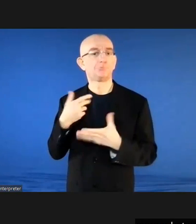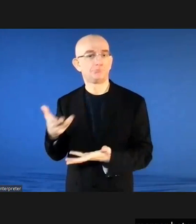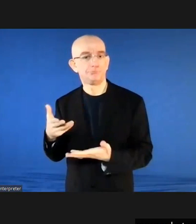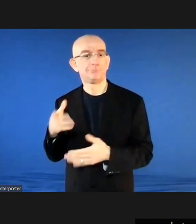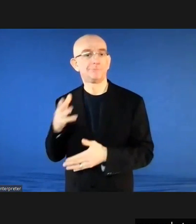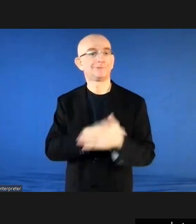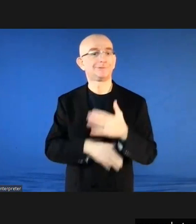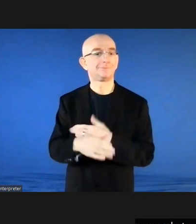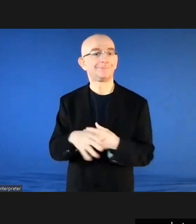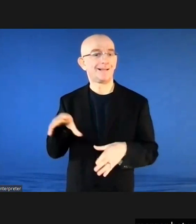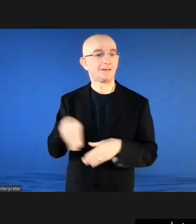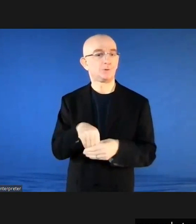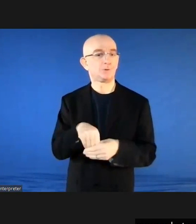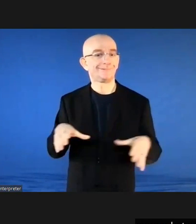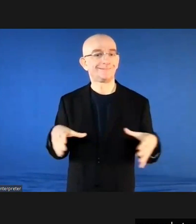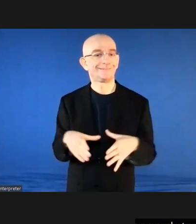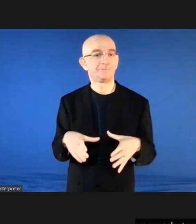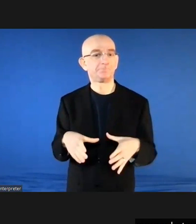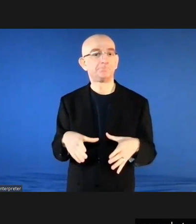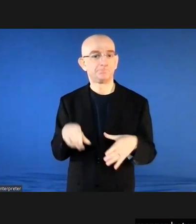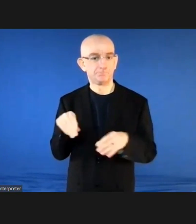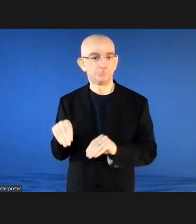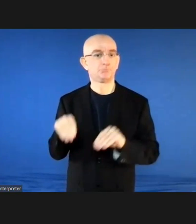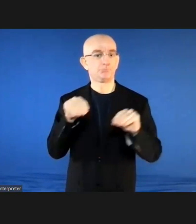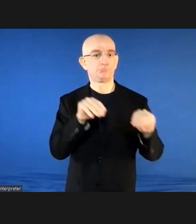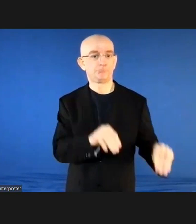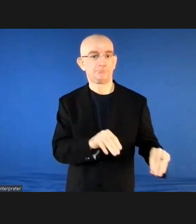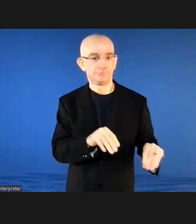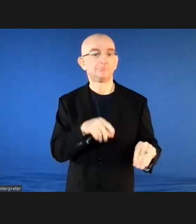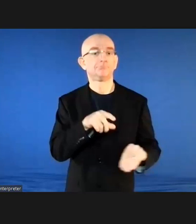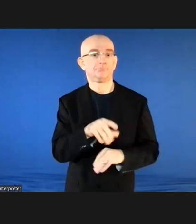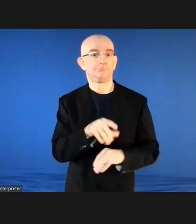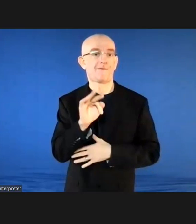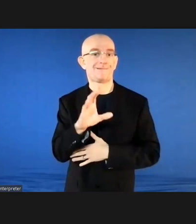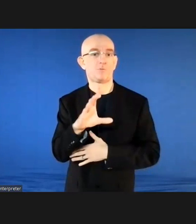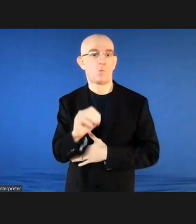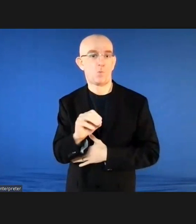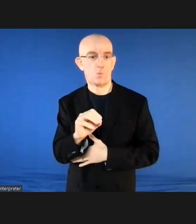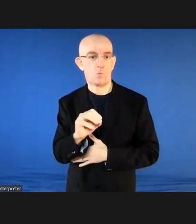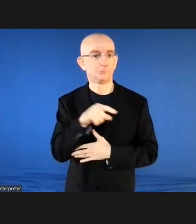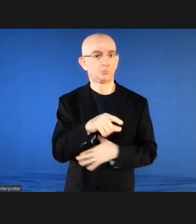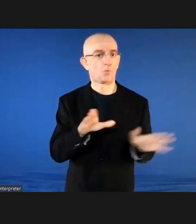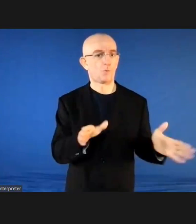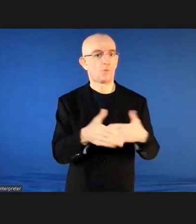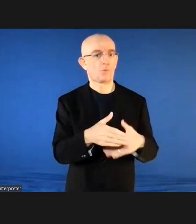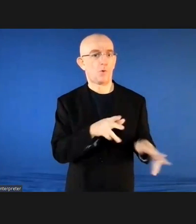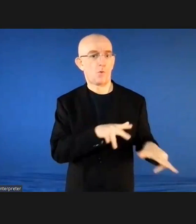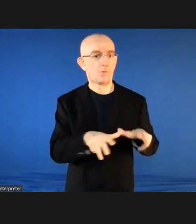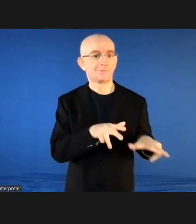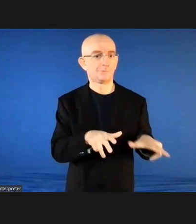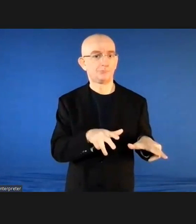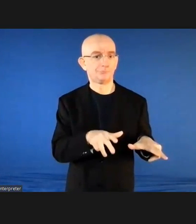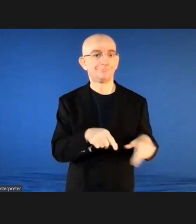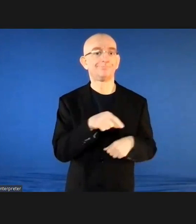much larger organisation, and therefore our scope is suddenly a lot larger as well. I wanted to